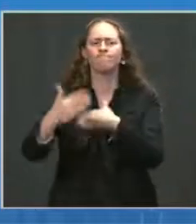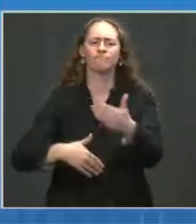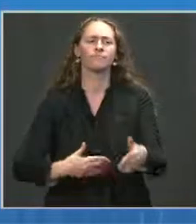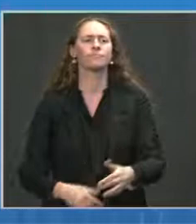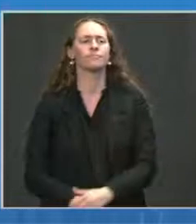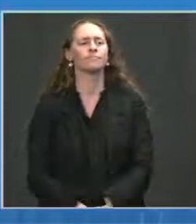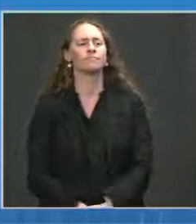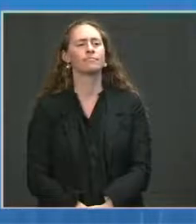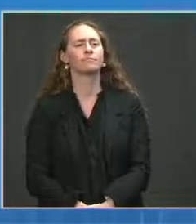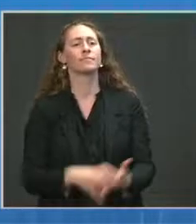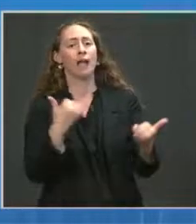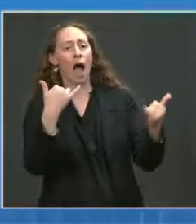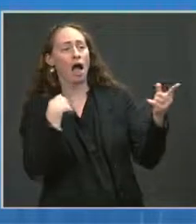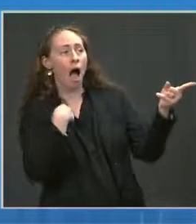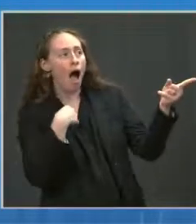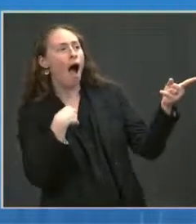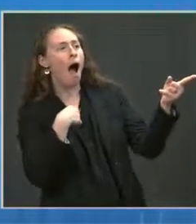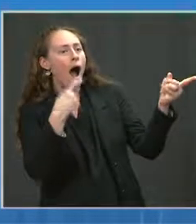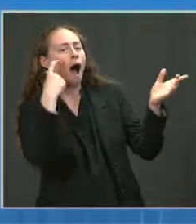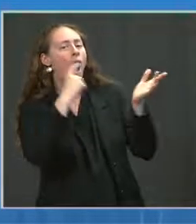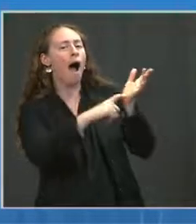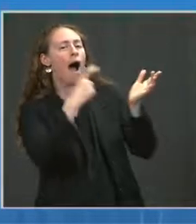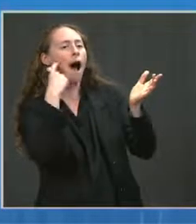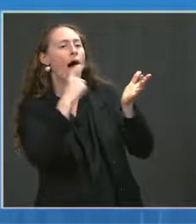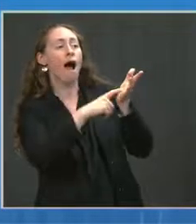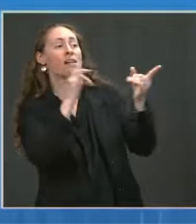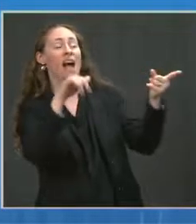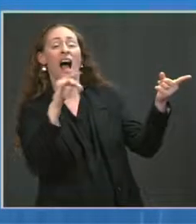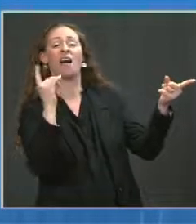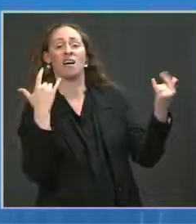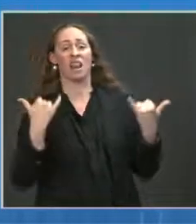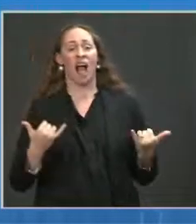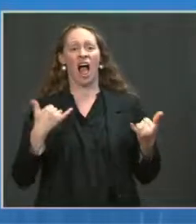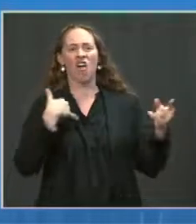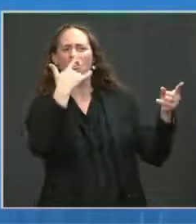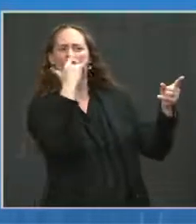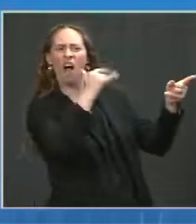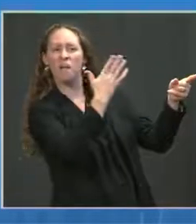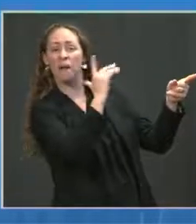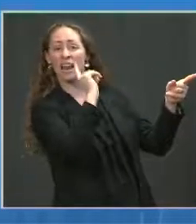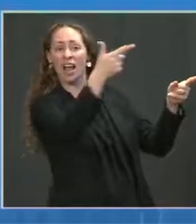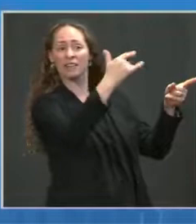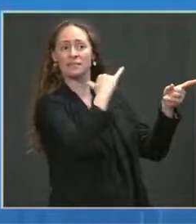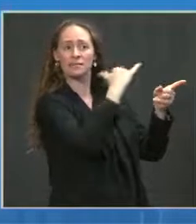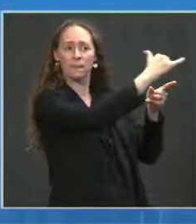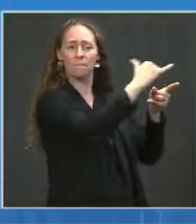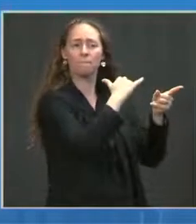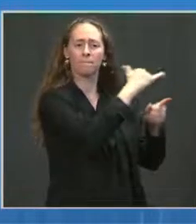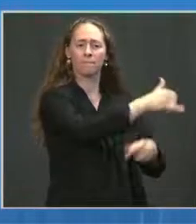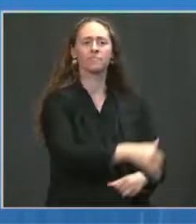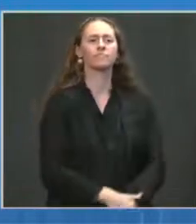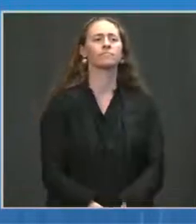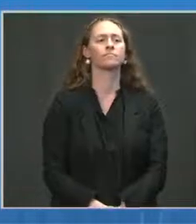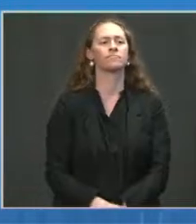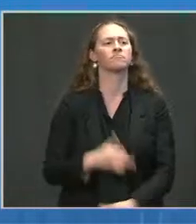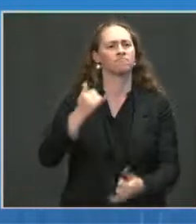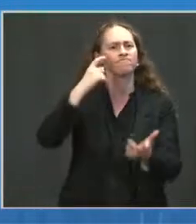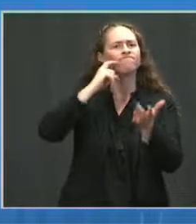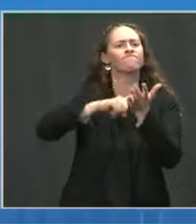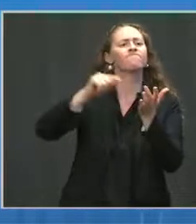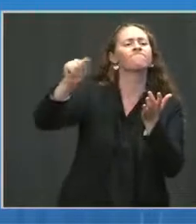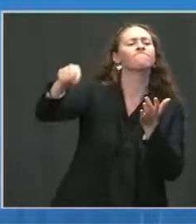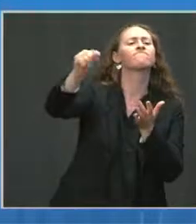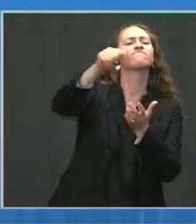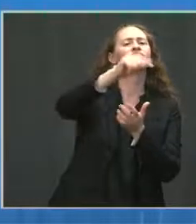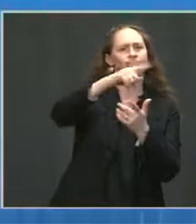the beginning. But note again, the 93% consistently showing protection against